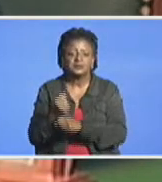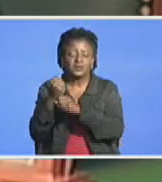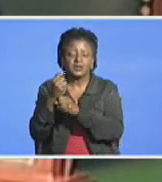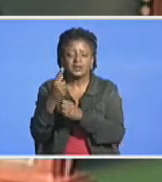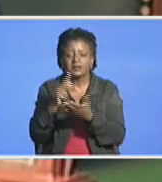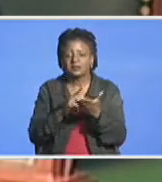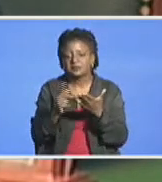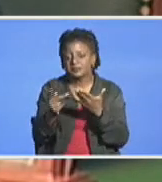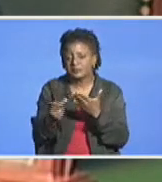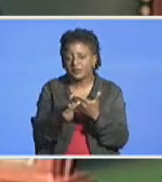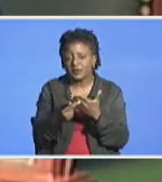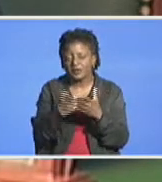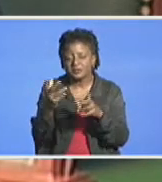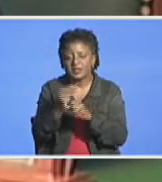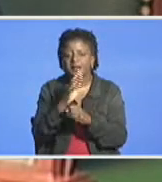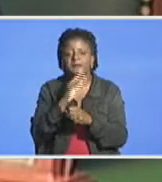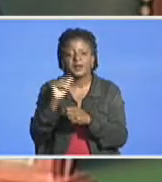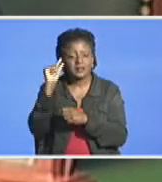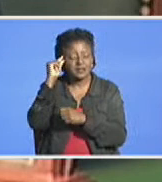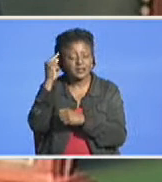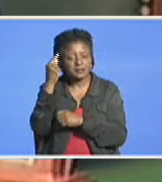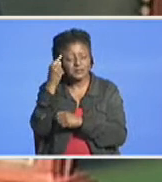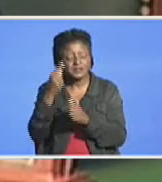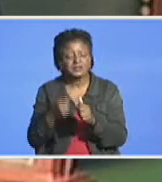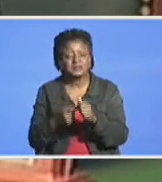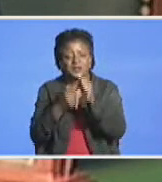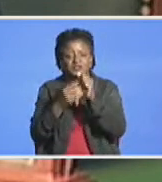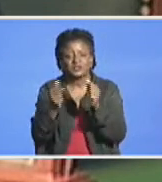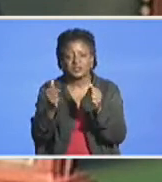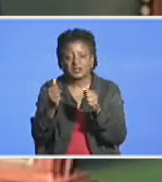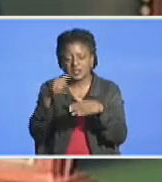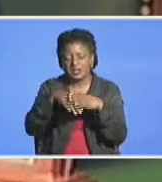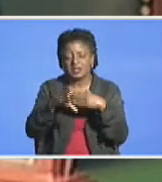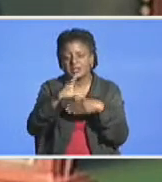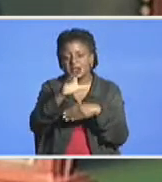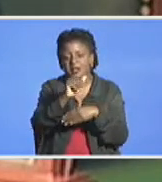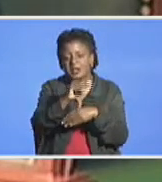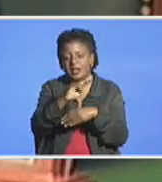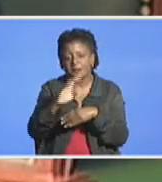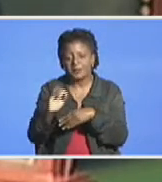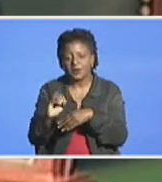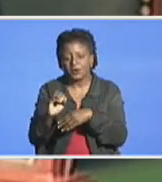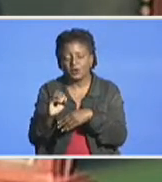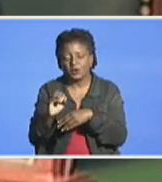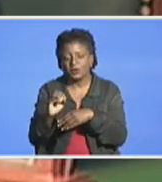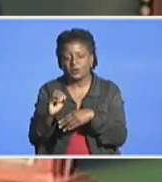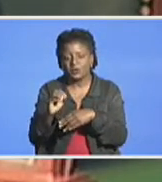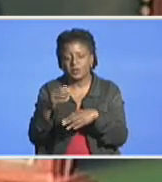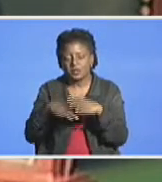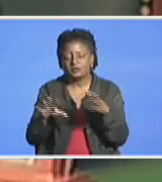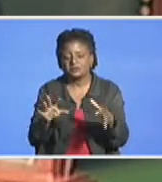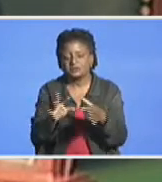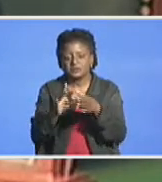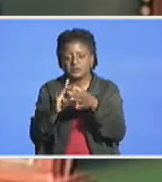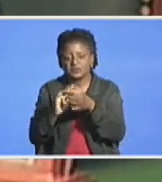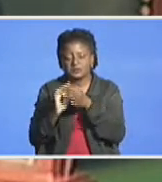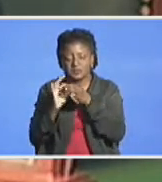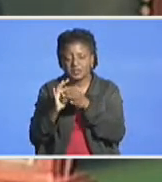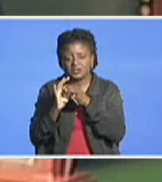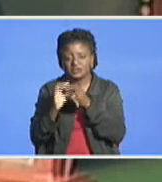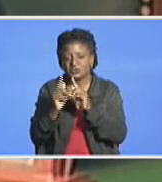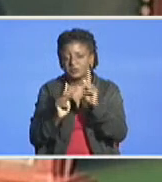initiative taken by the government, particularly in Abaco, with respect to persons who, first of